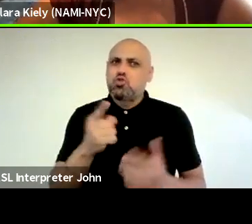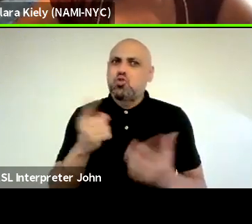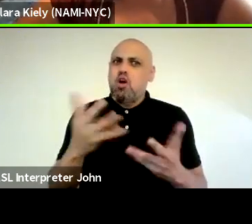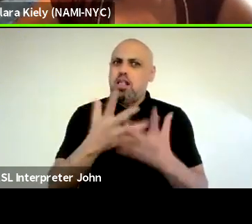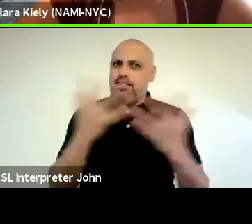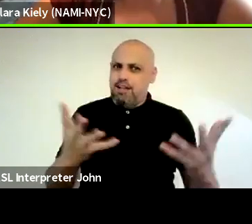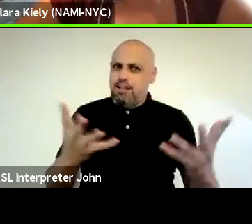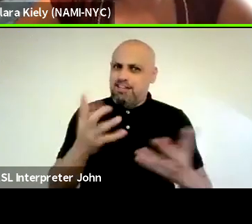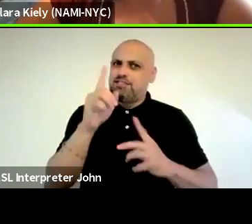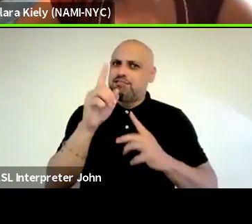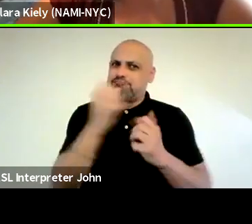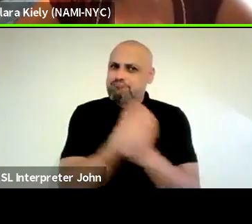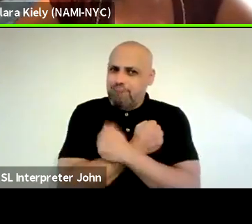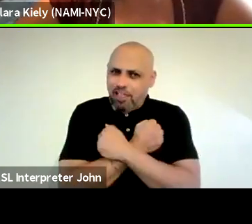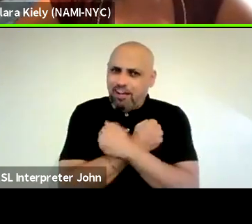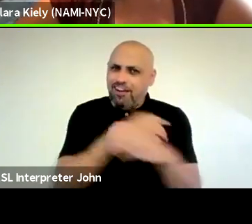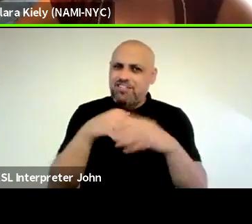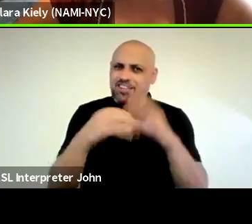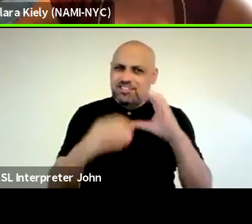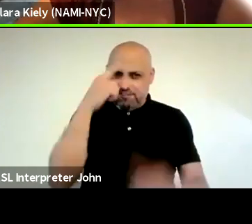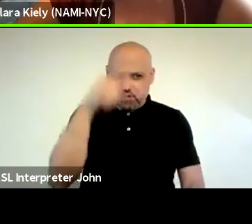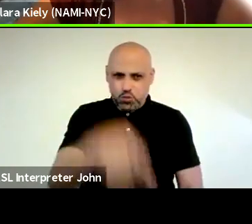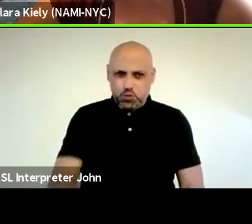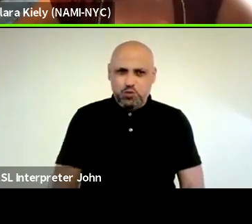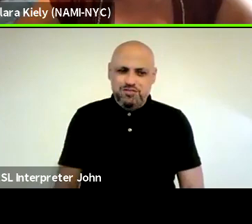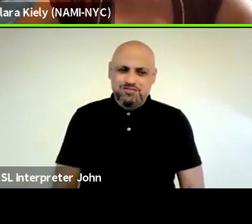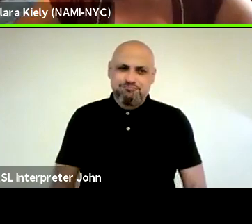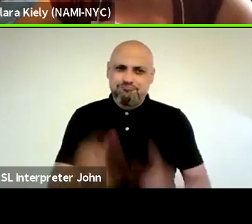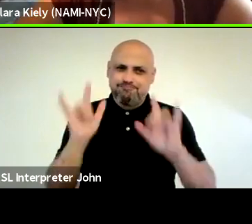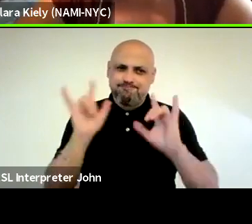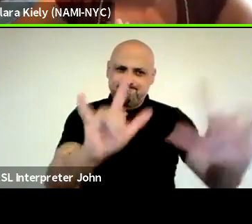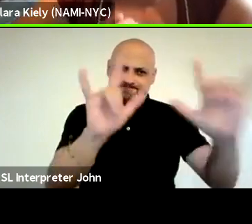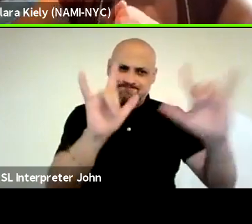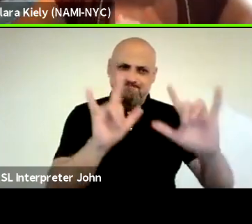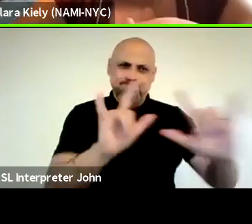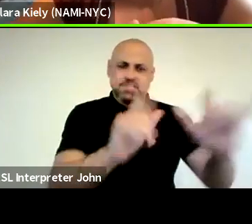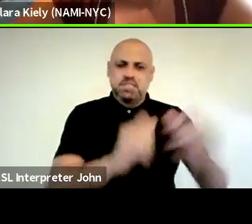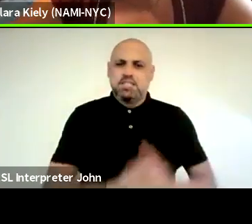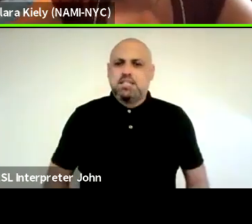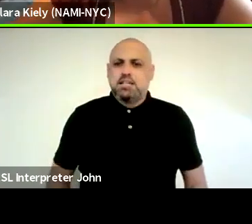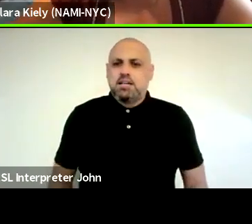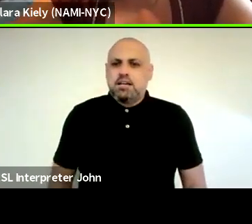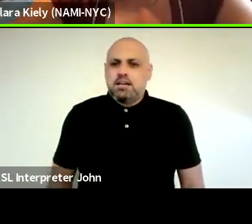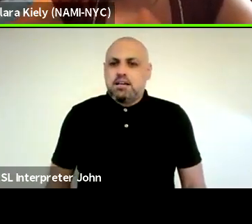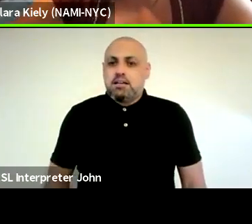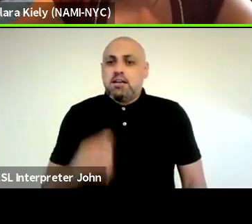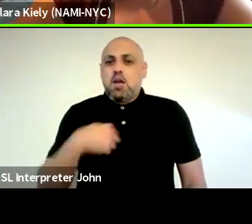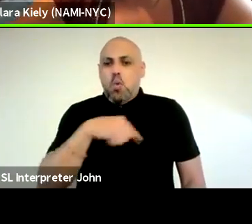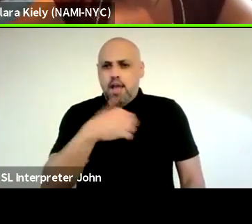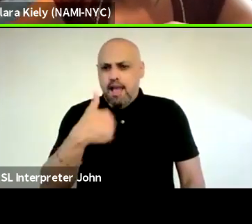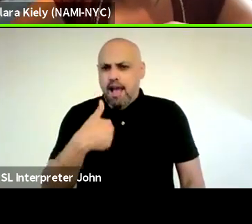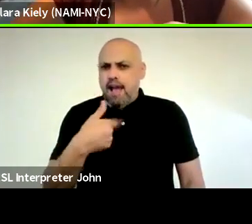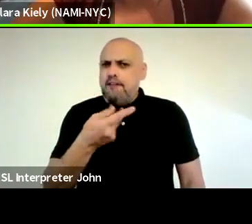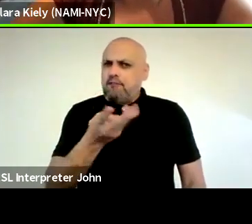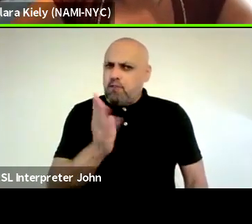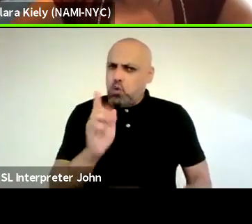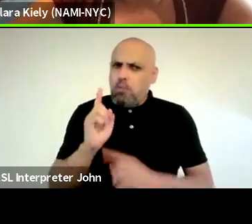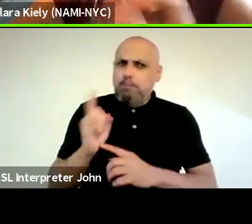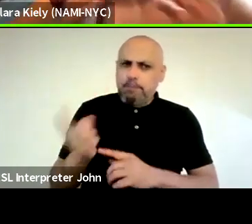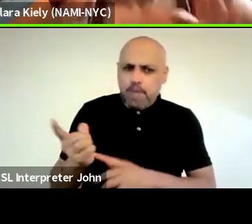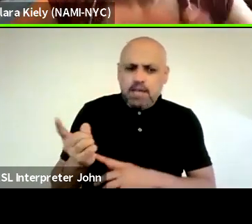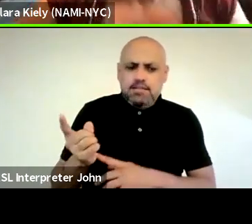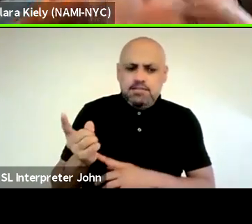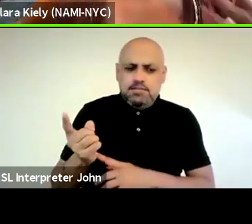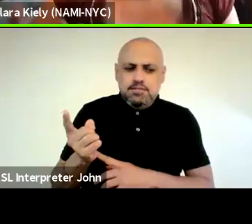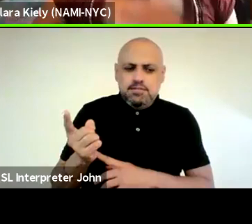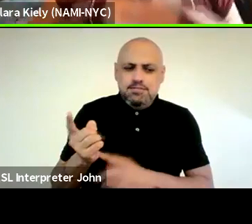of love in the chat coming your way, but we've got a couple moments